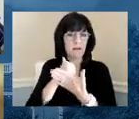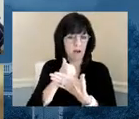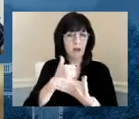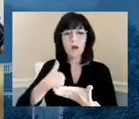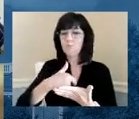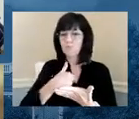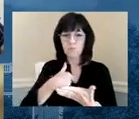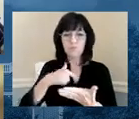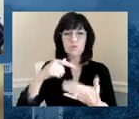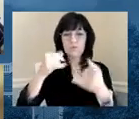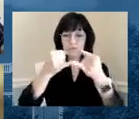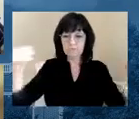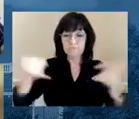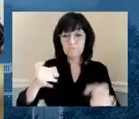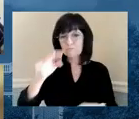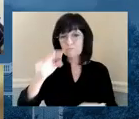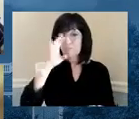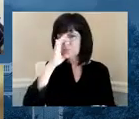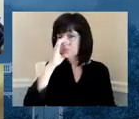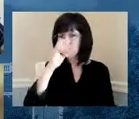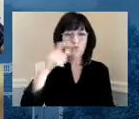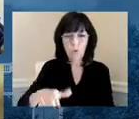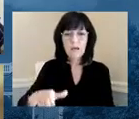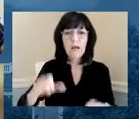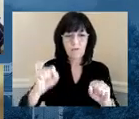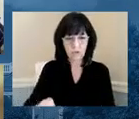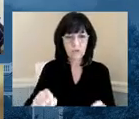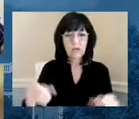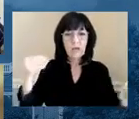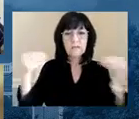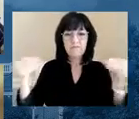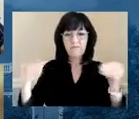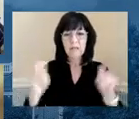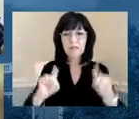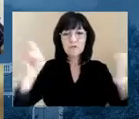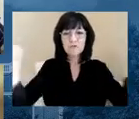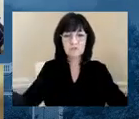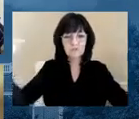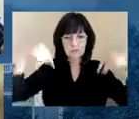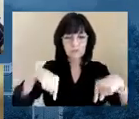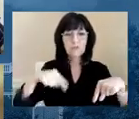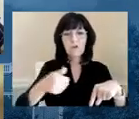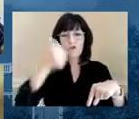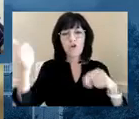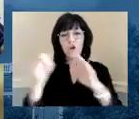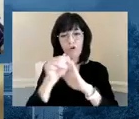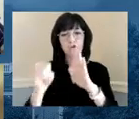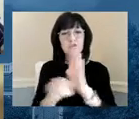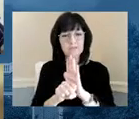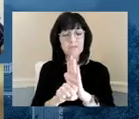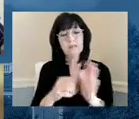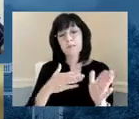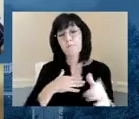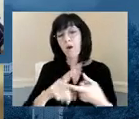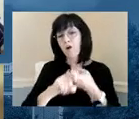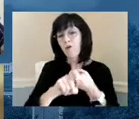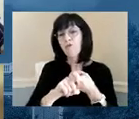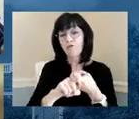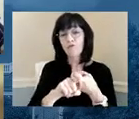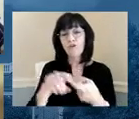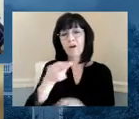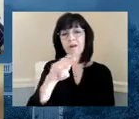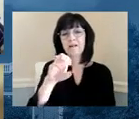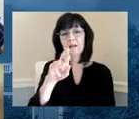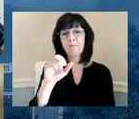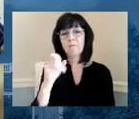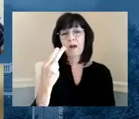care. I'd be remiss also for not noting the special significance of the work of my friend and colleague, Meredith Stewart-Tweedy,